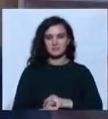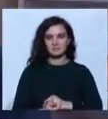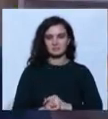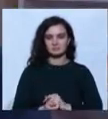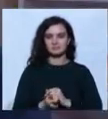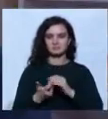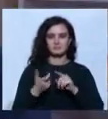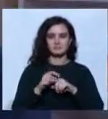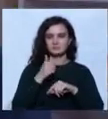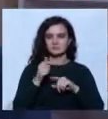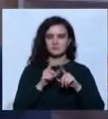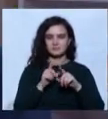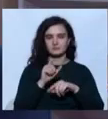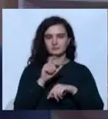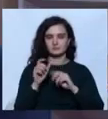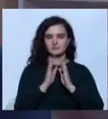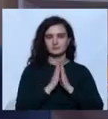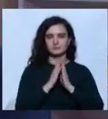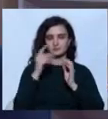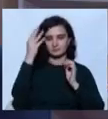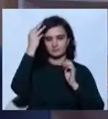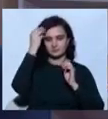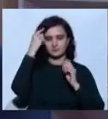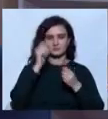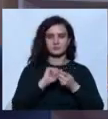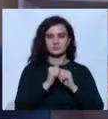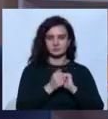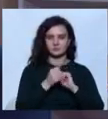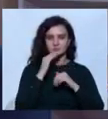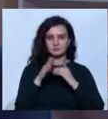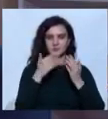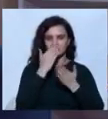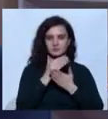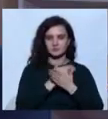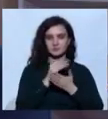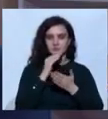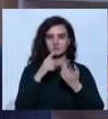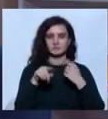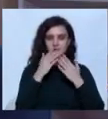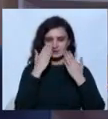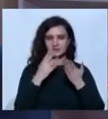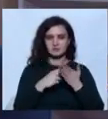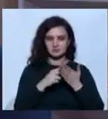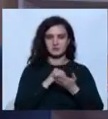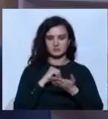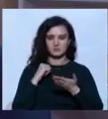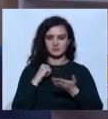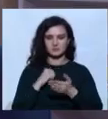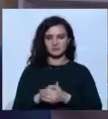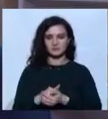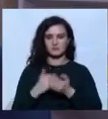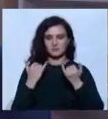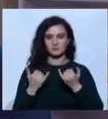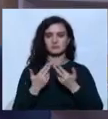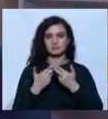some great words. Please keep them in mind throughout our lesson and for when you read the book yourself.